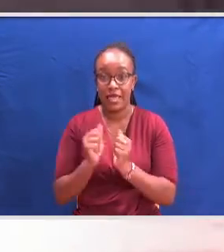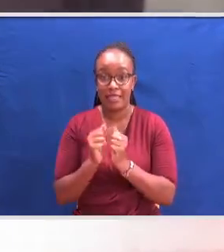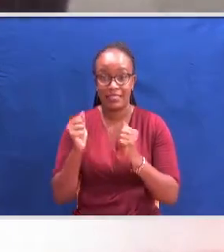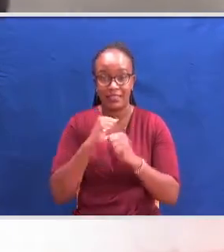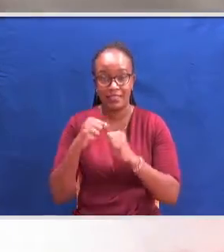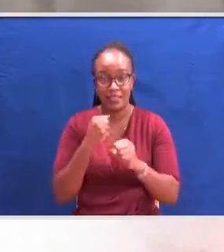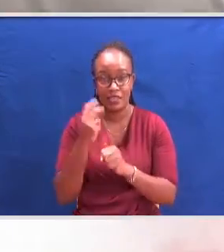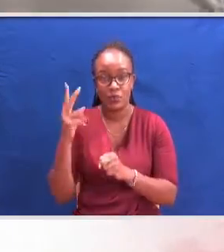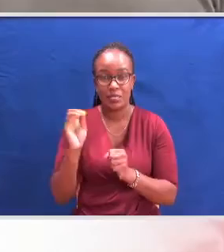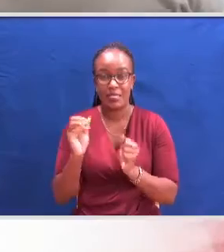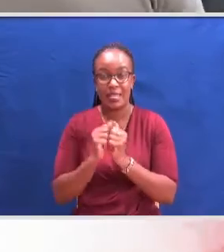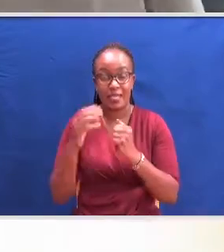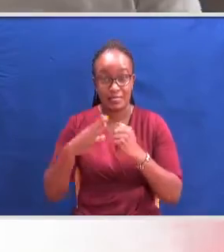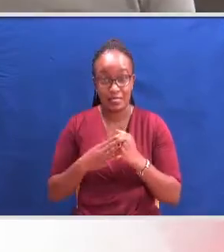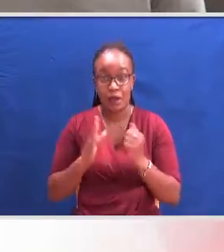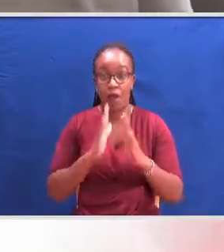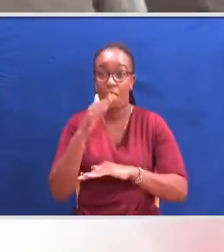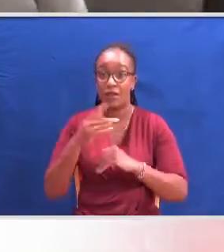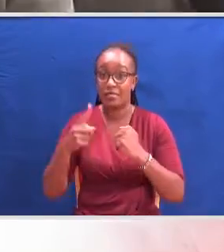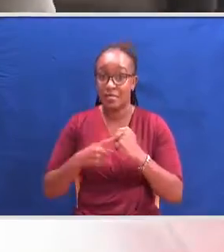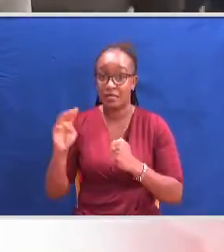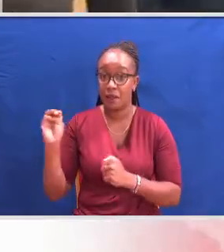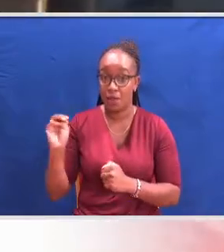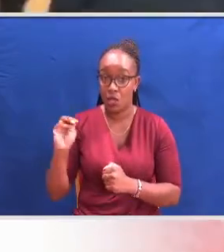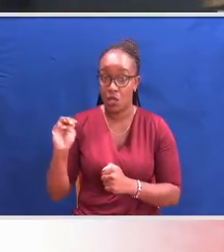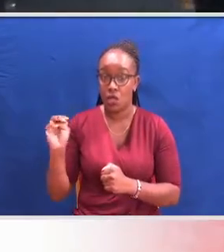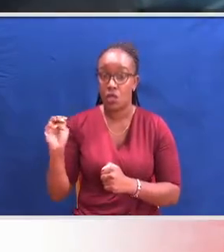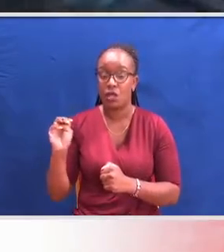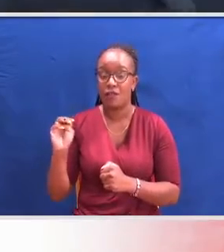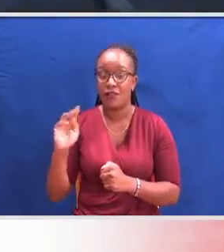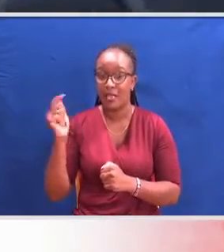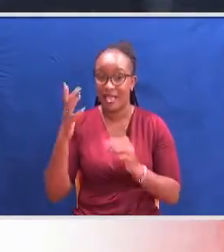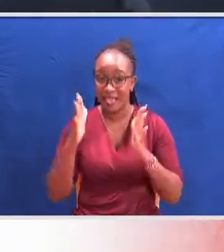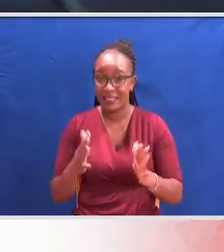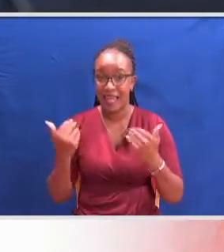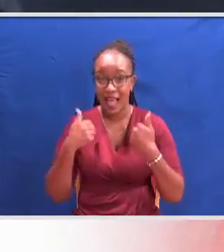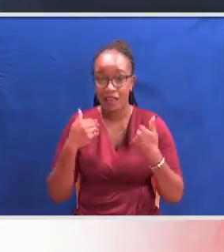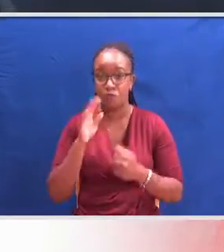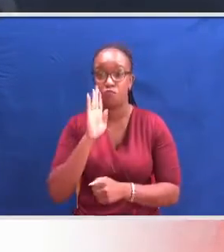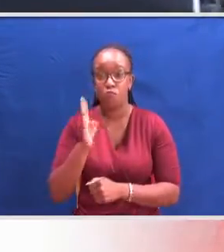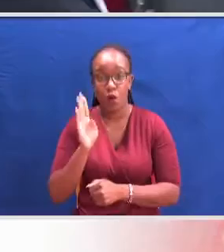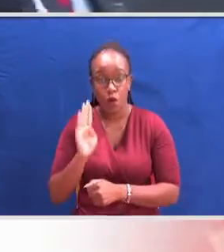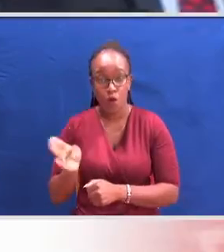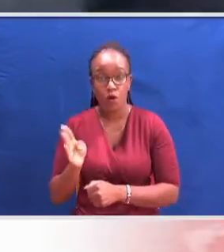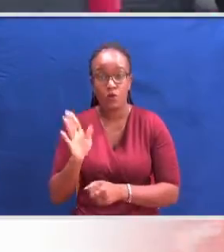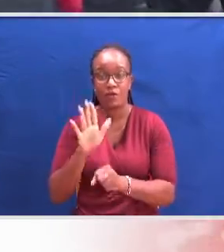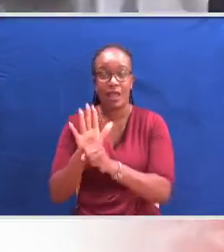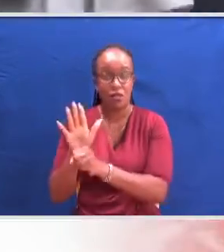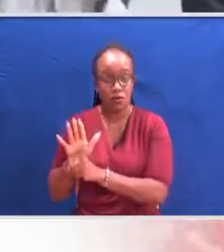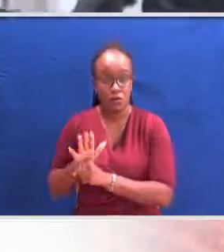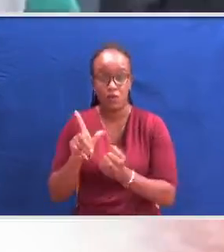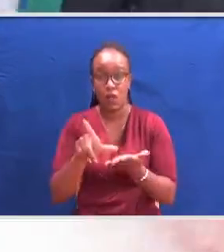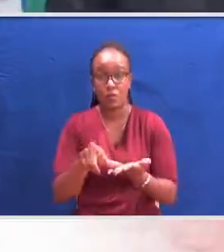that over 6 million Kenyans have borrowed at least one digital loan for the sole purpose of meeting day-to-day household